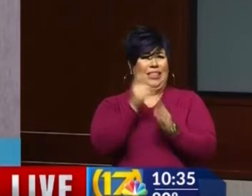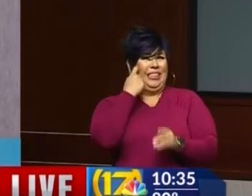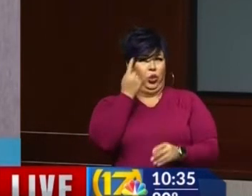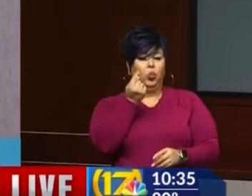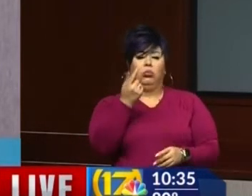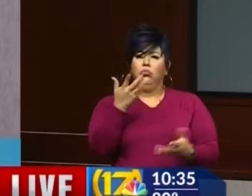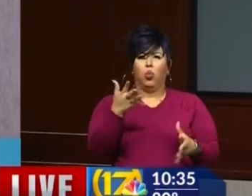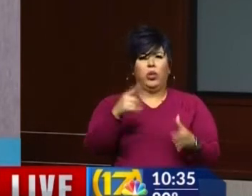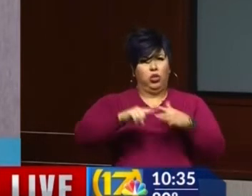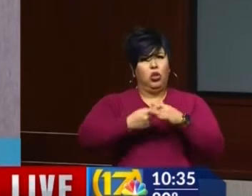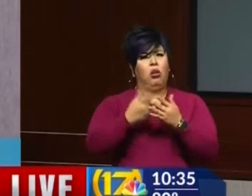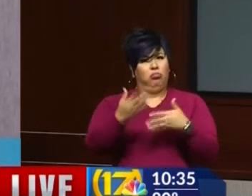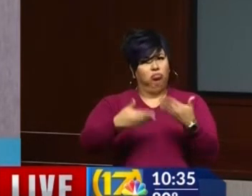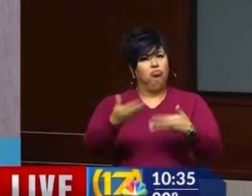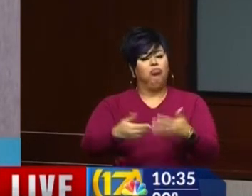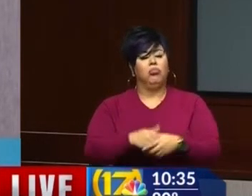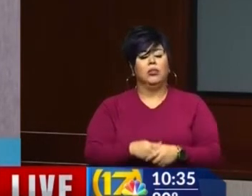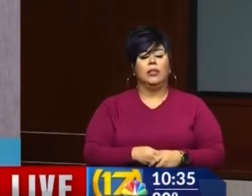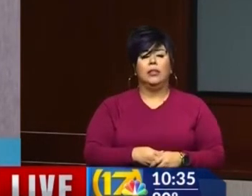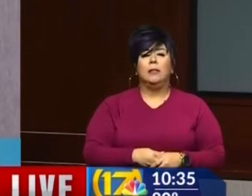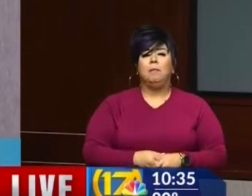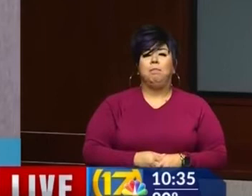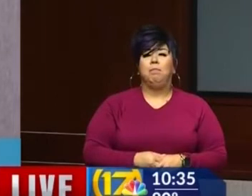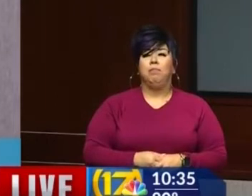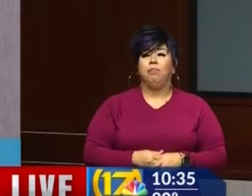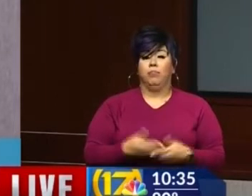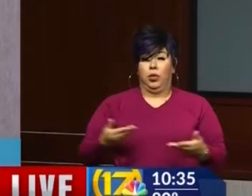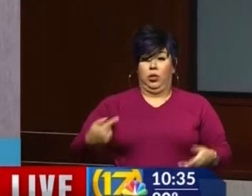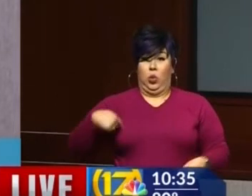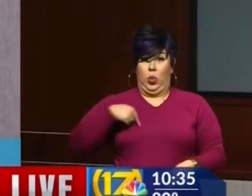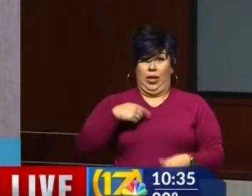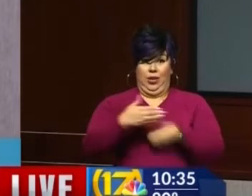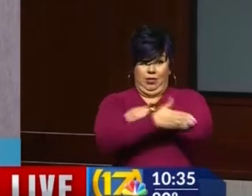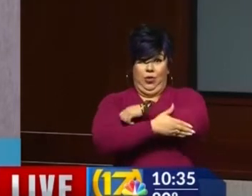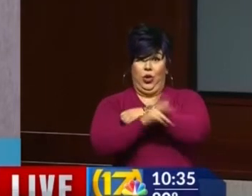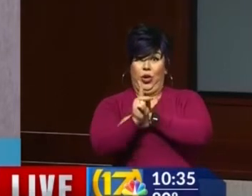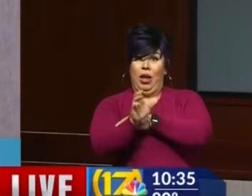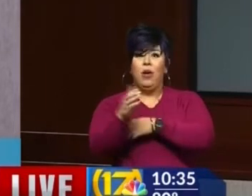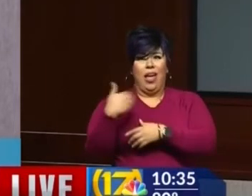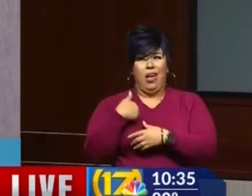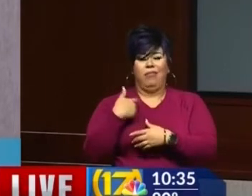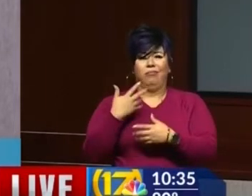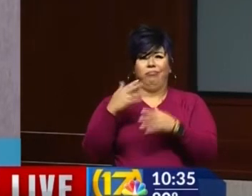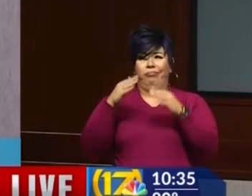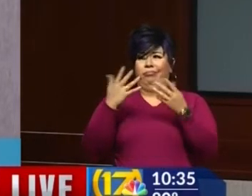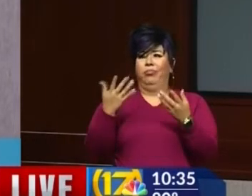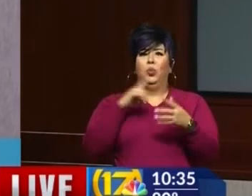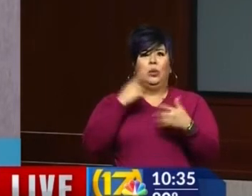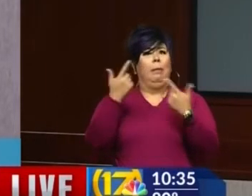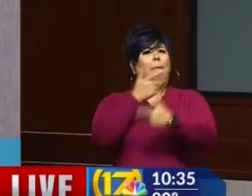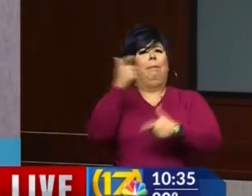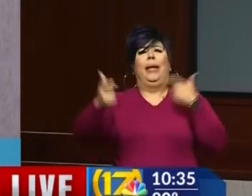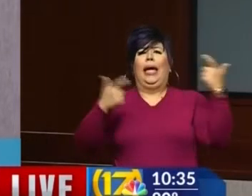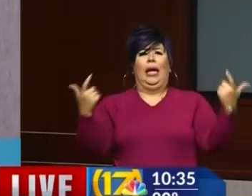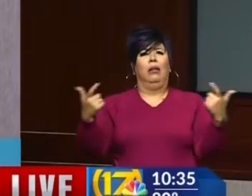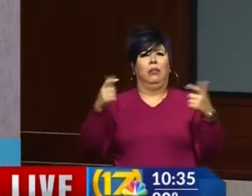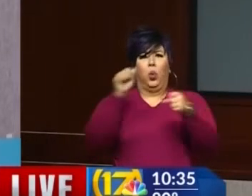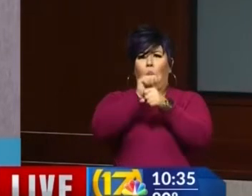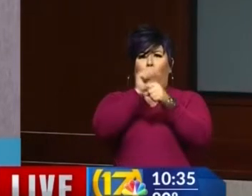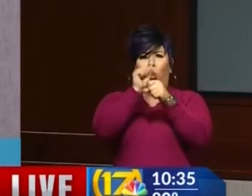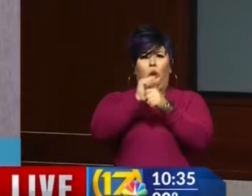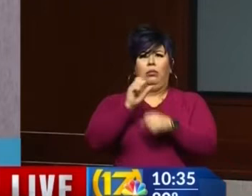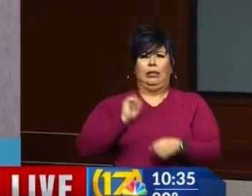Tuesday. Obviously, the county has, we're the largest workforce here in this region, you know,